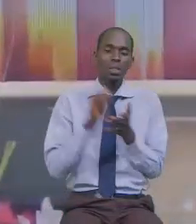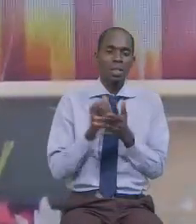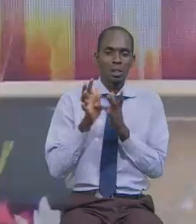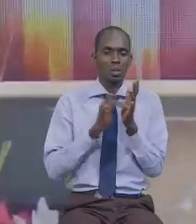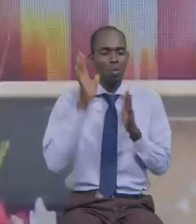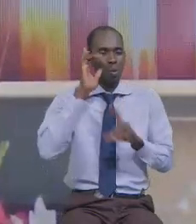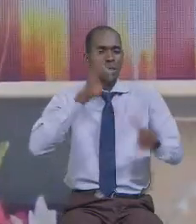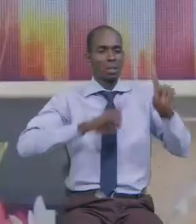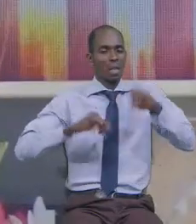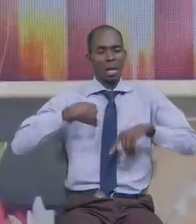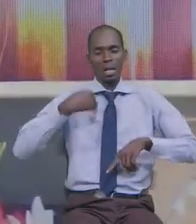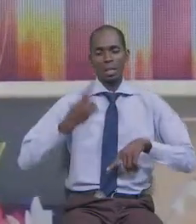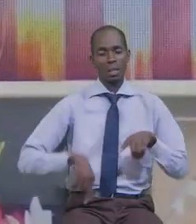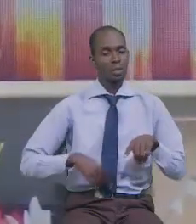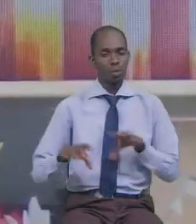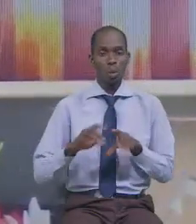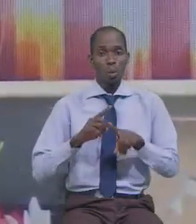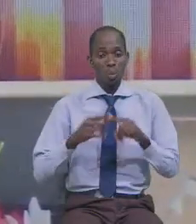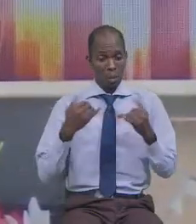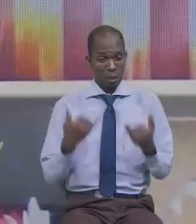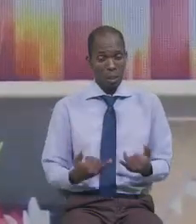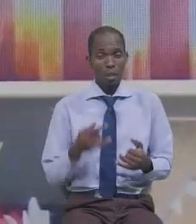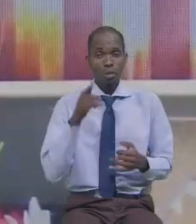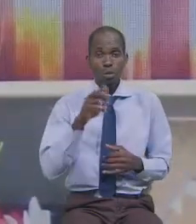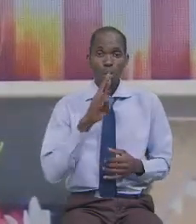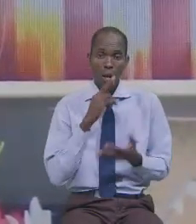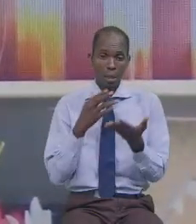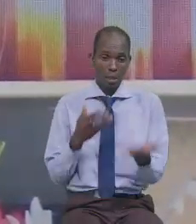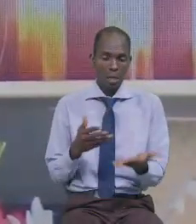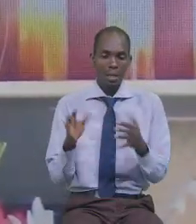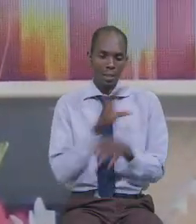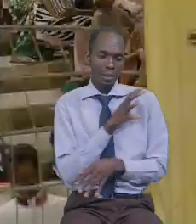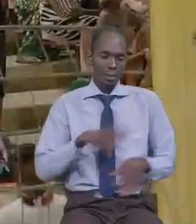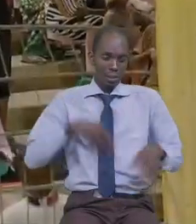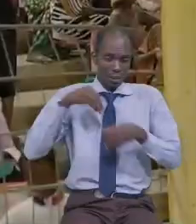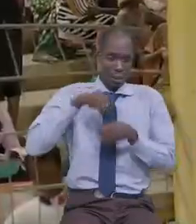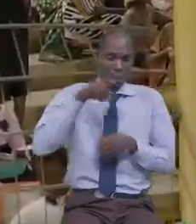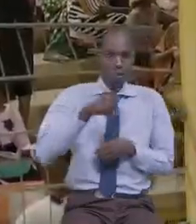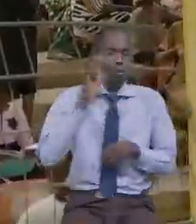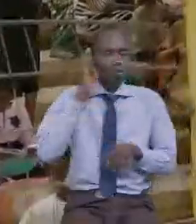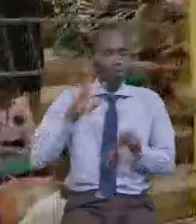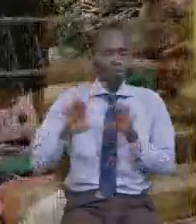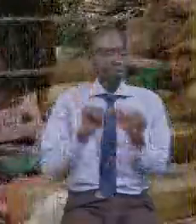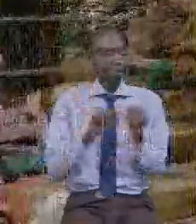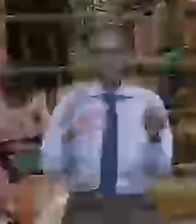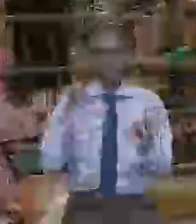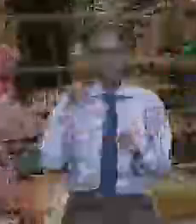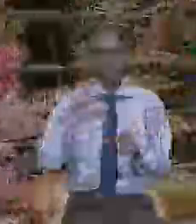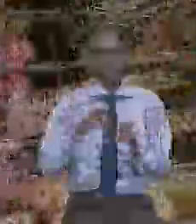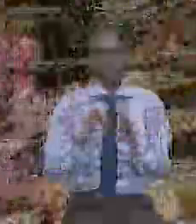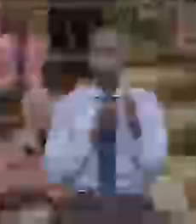Now you are here, Christ in you will do everything. And through the young people of